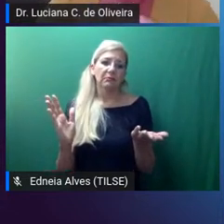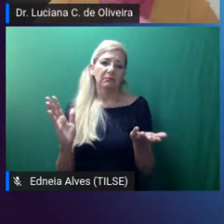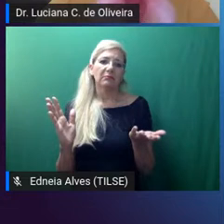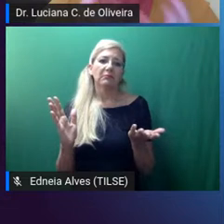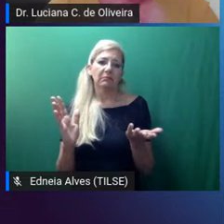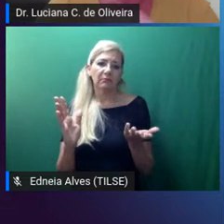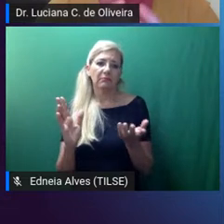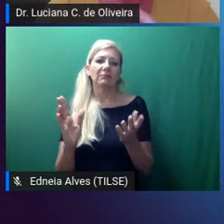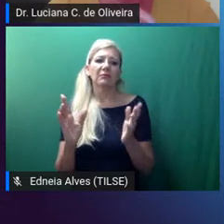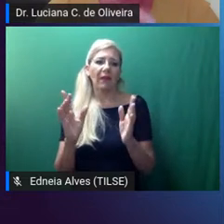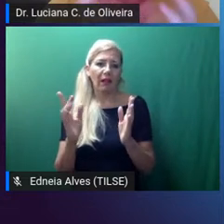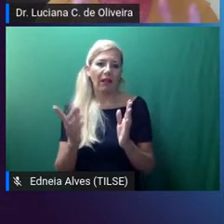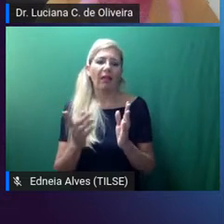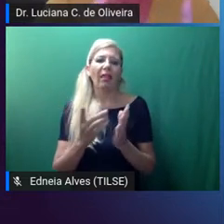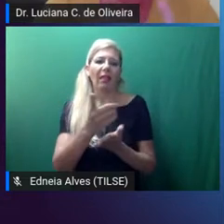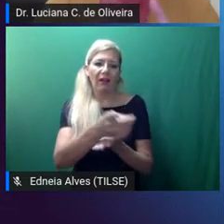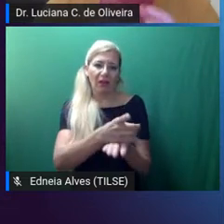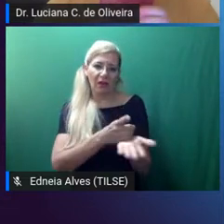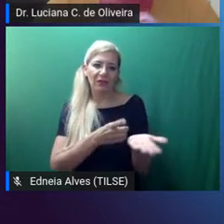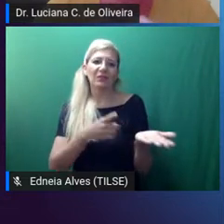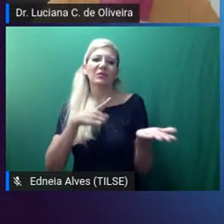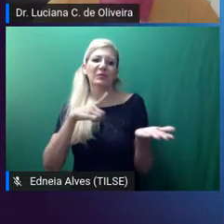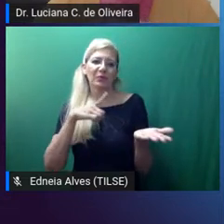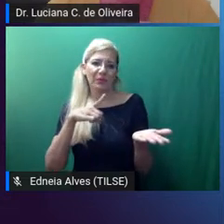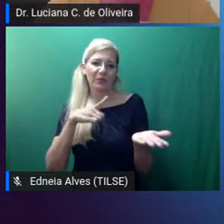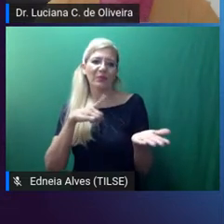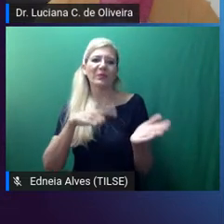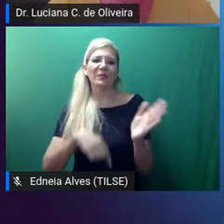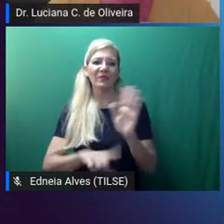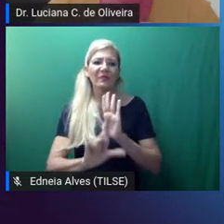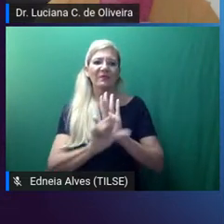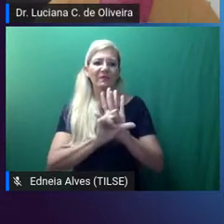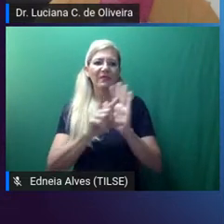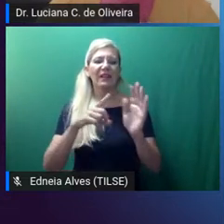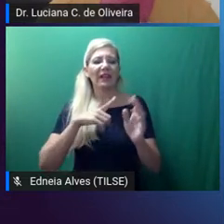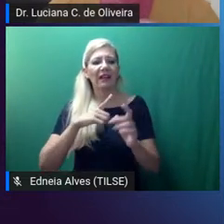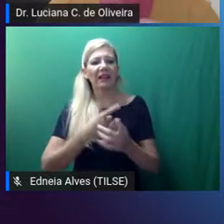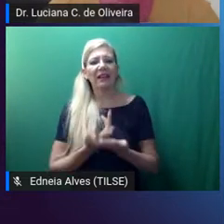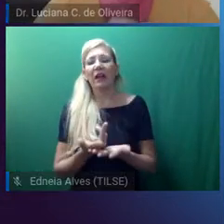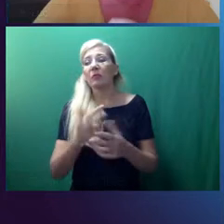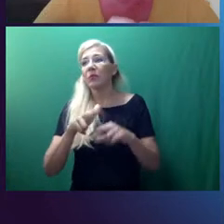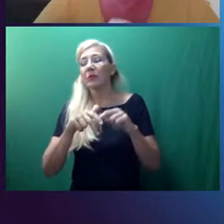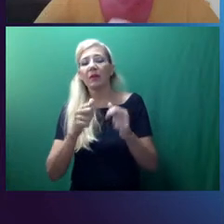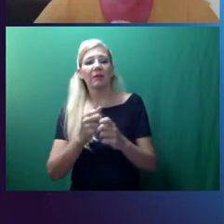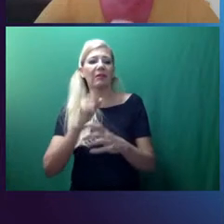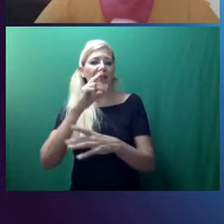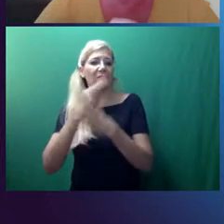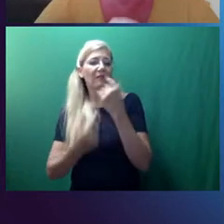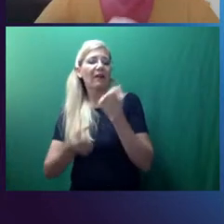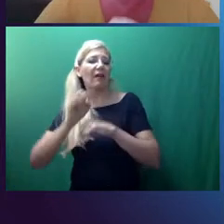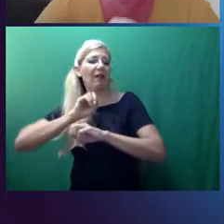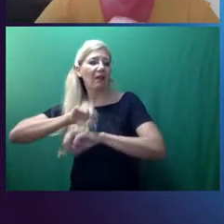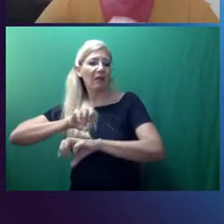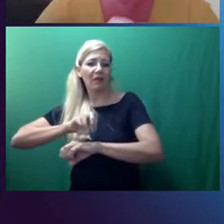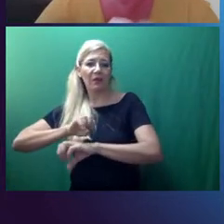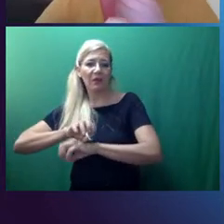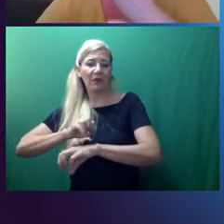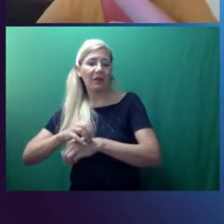the document. So those of us interested in bilingual education, I think, have noticed some